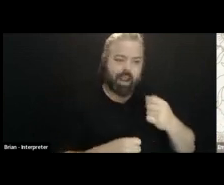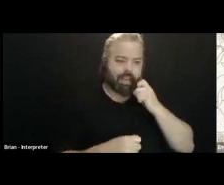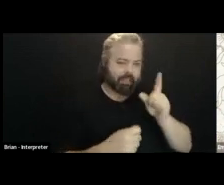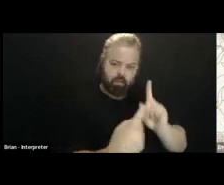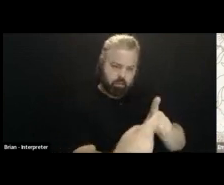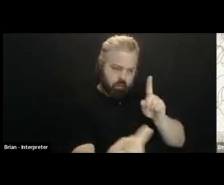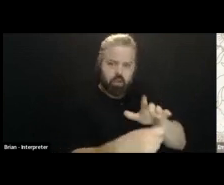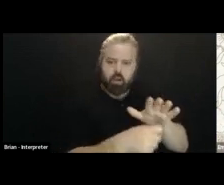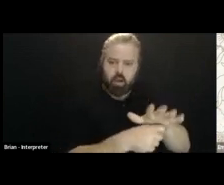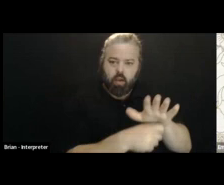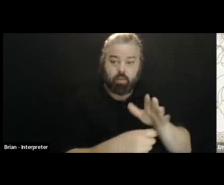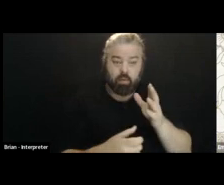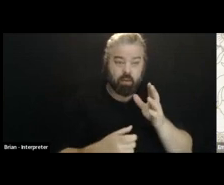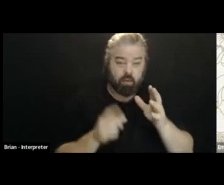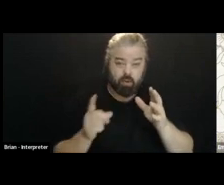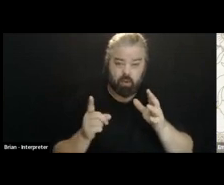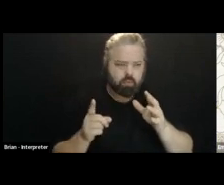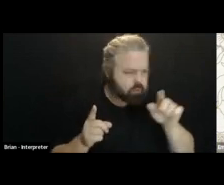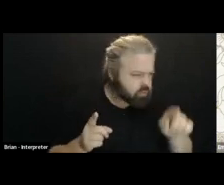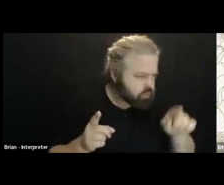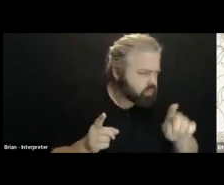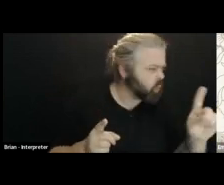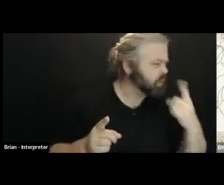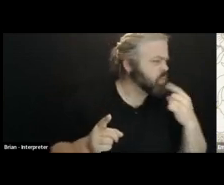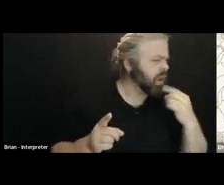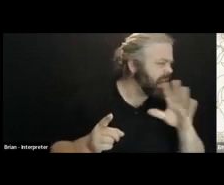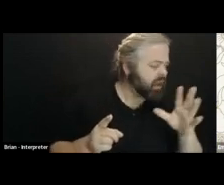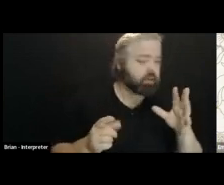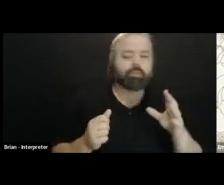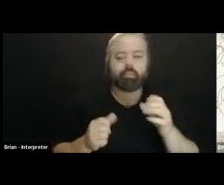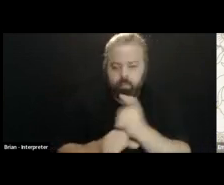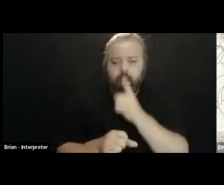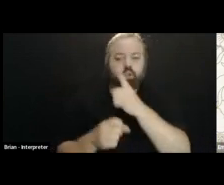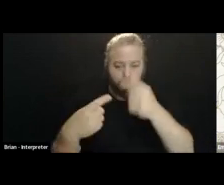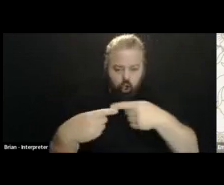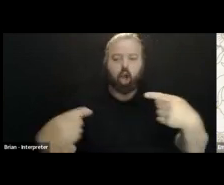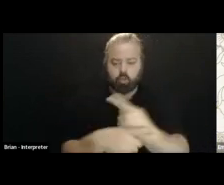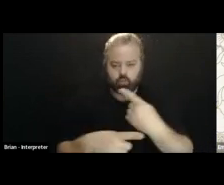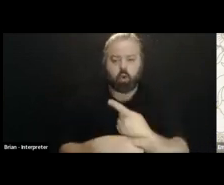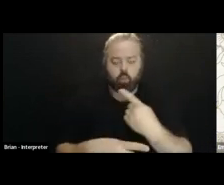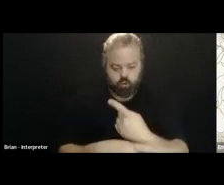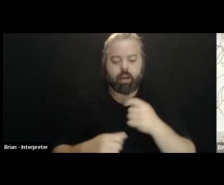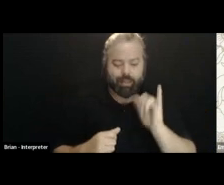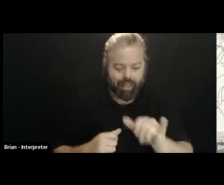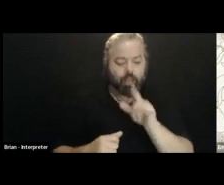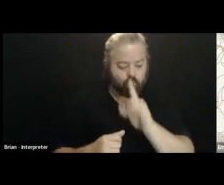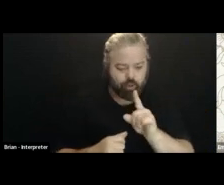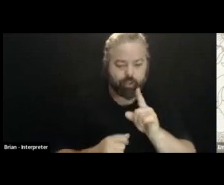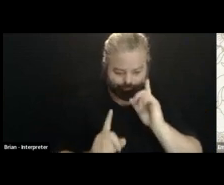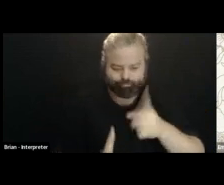information that they're providing. So we just want to be sure that we're using the right contrast, because that's really the story that we're trying to tell.